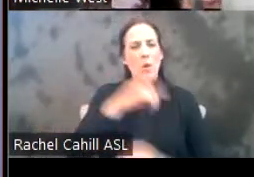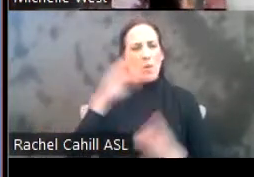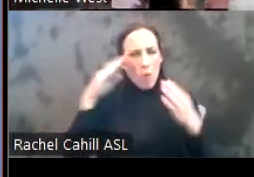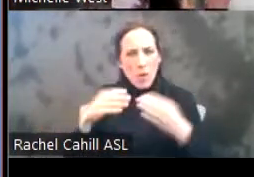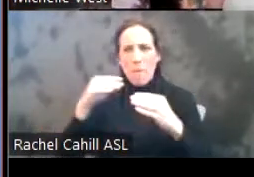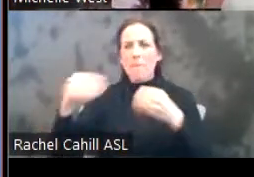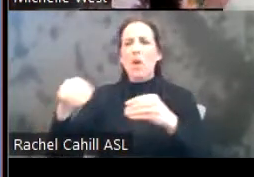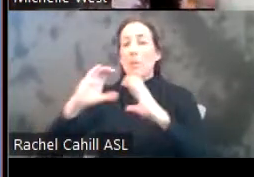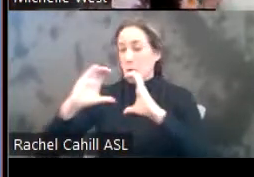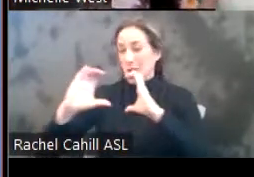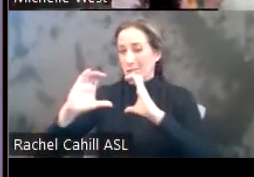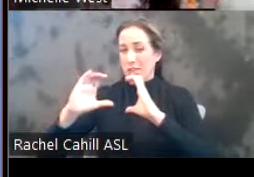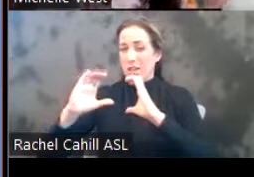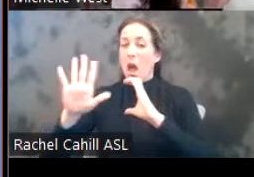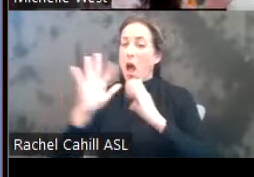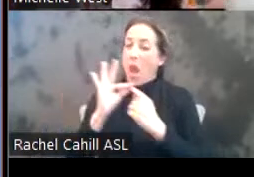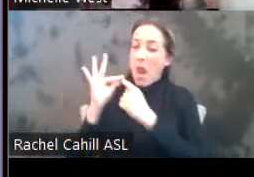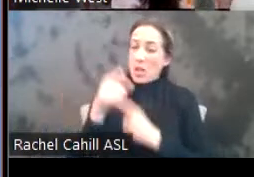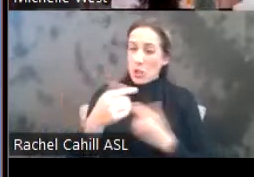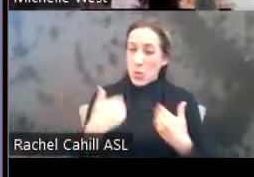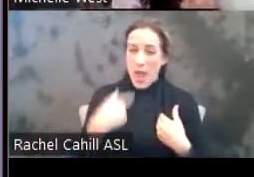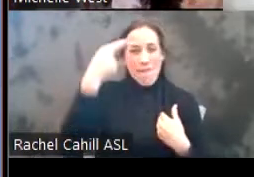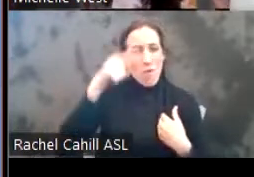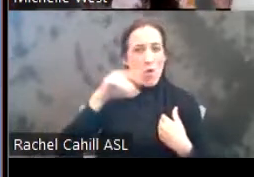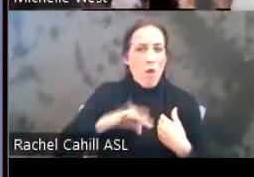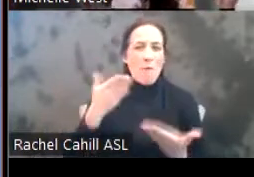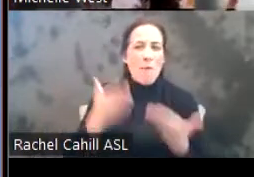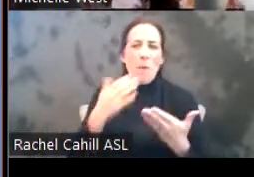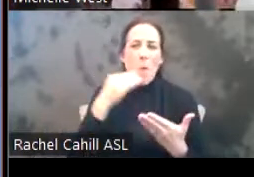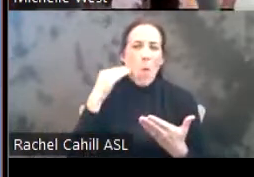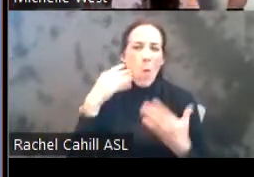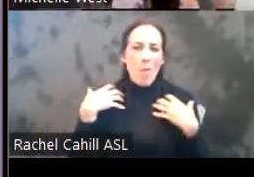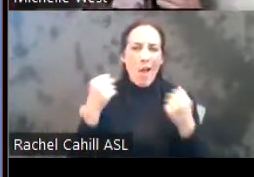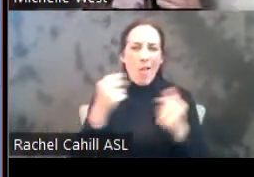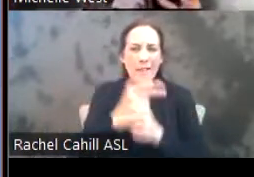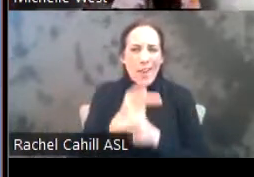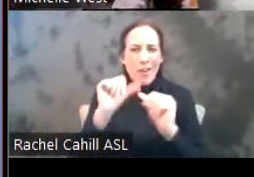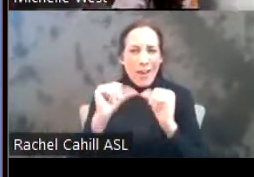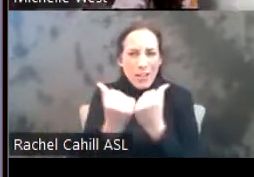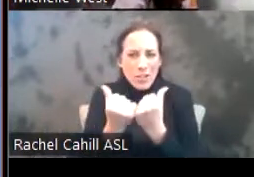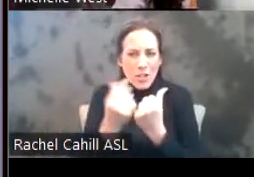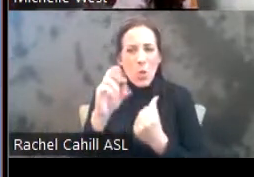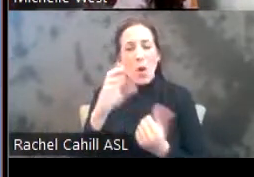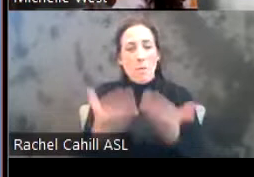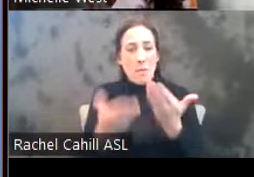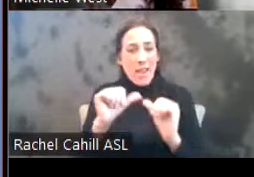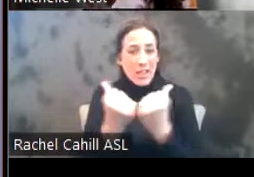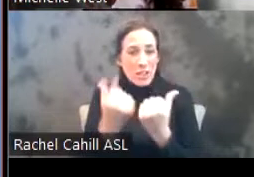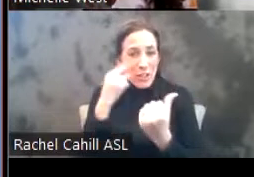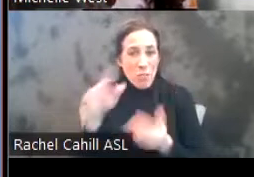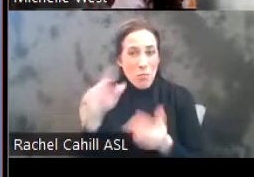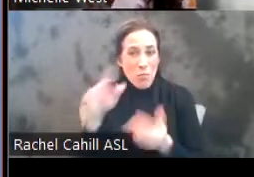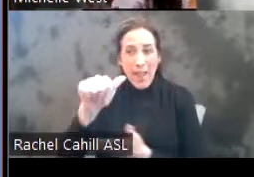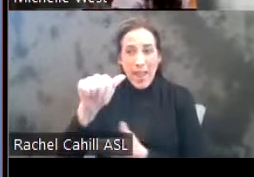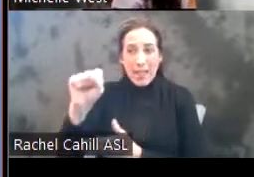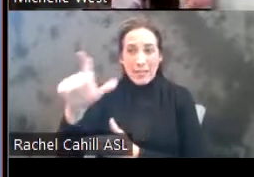any kind of for-profit revenue stream, like a home healthcare agency or an ASL interpreter agency, something like